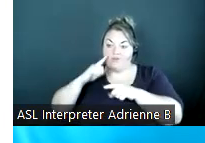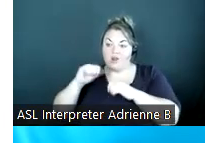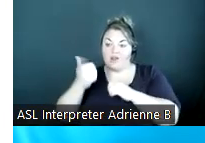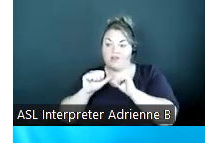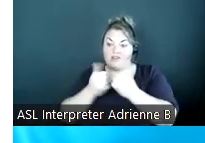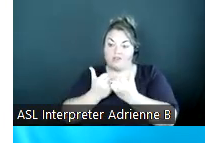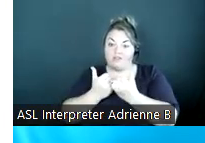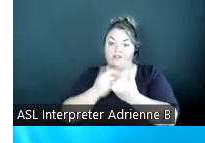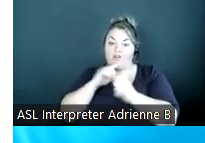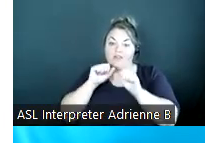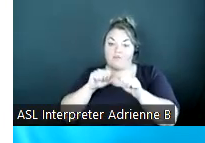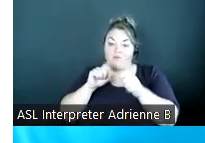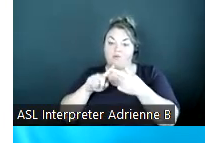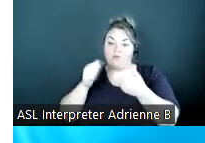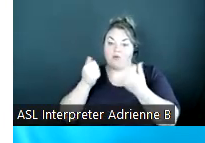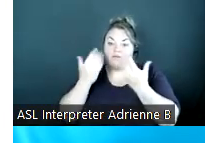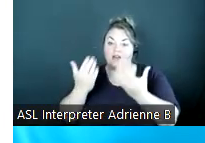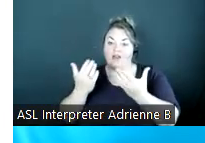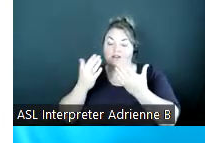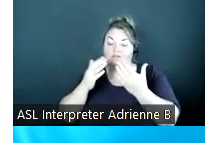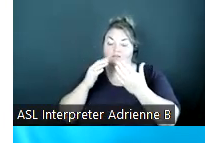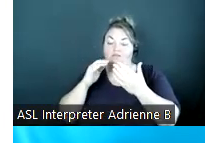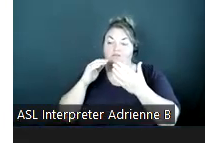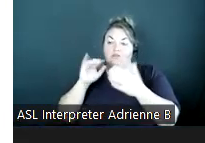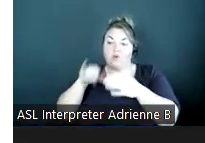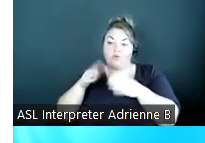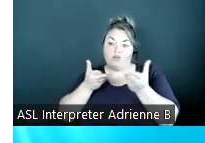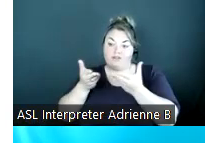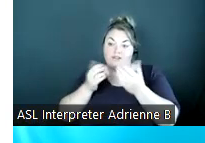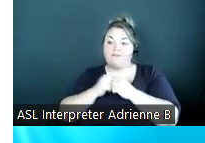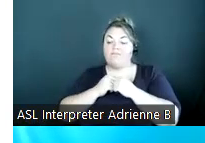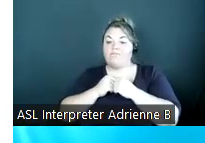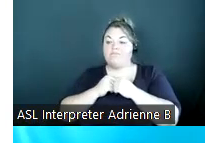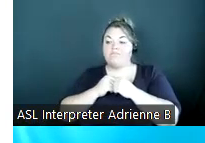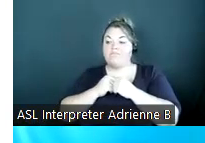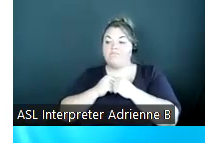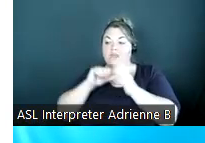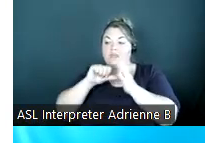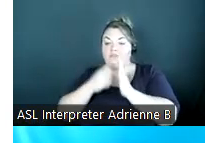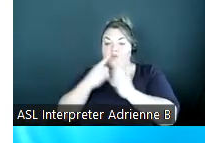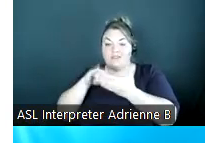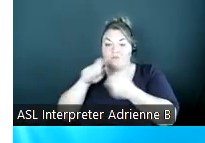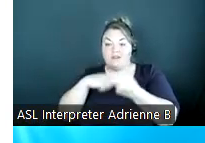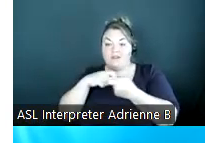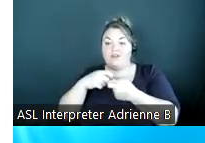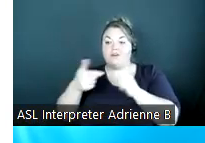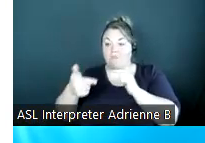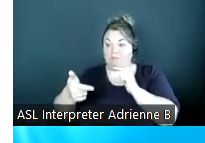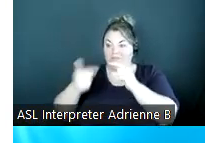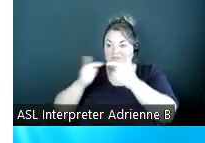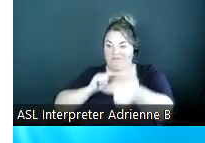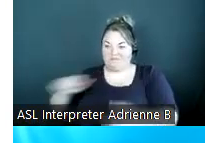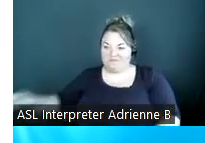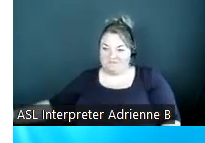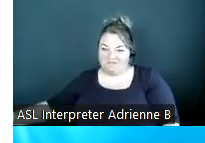of providing those MOUD services. There's an emphasis in this particular section of rule to focus on